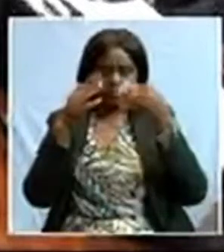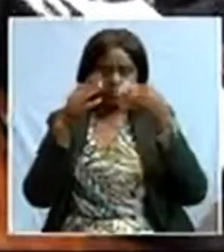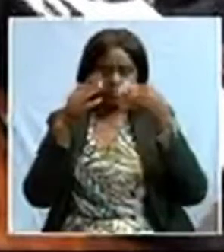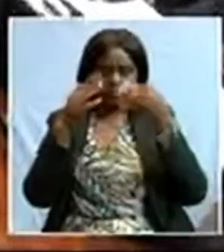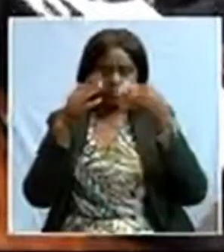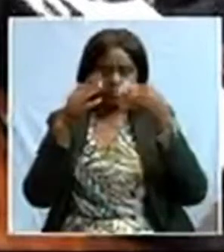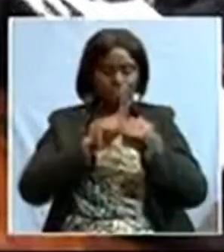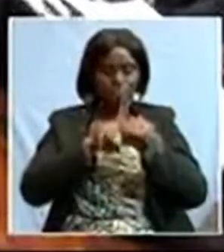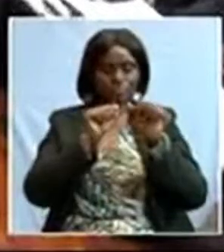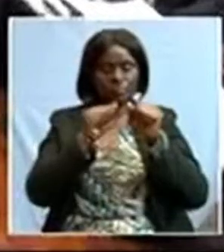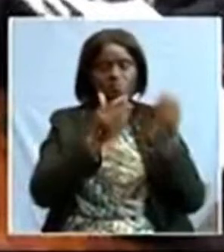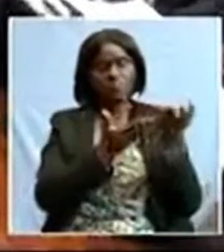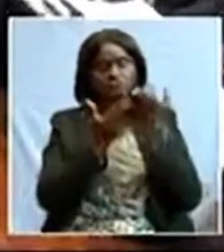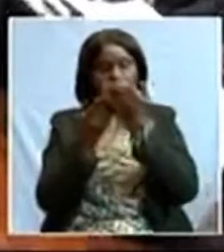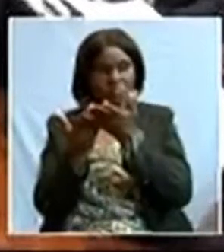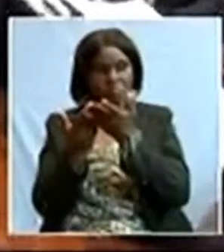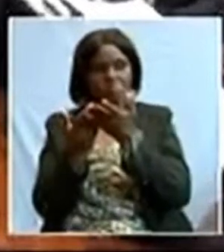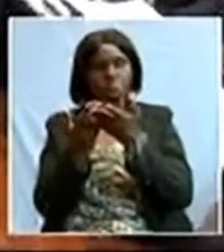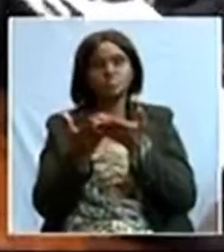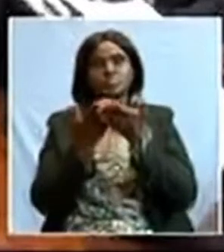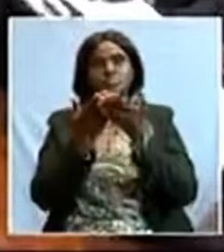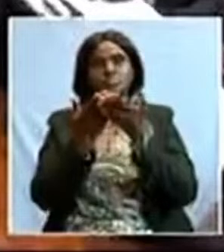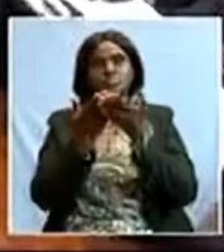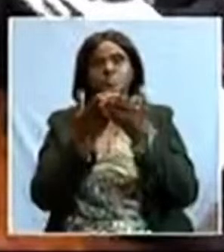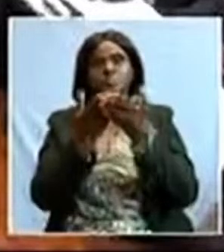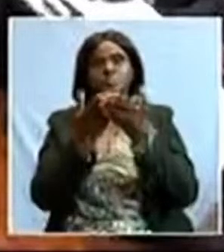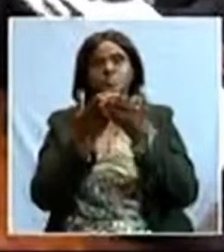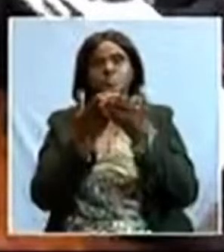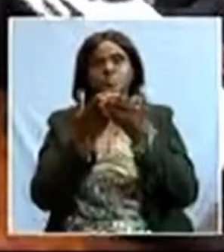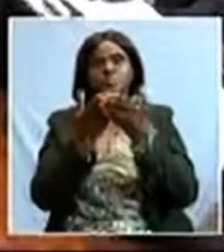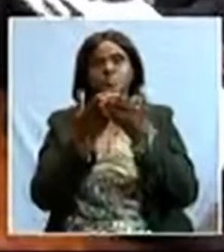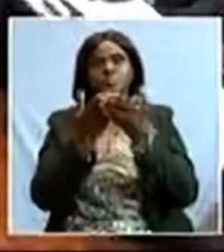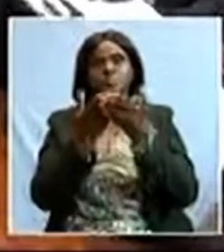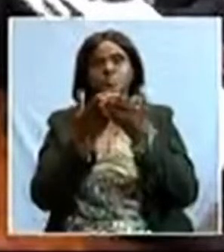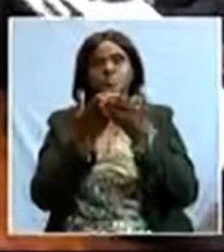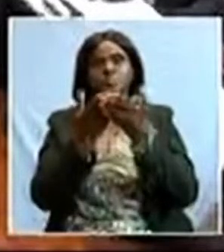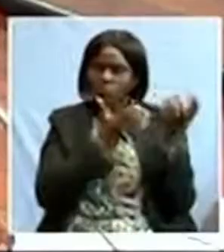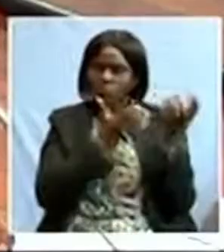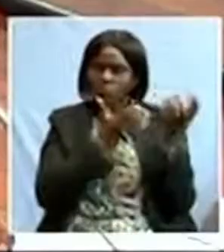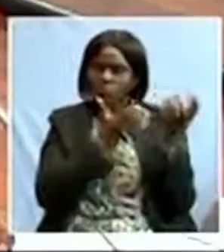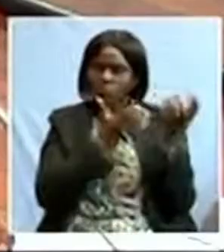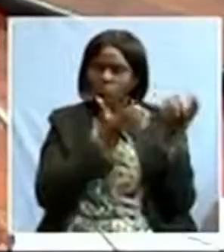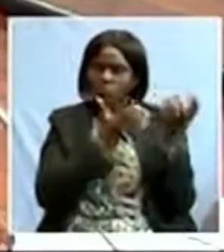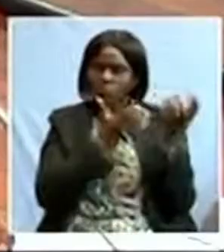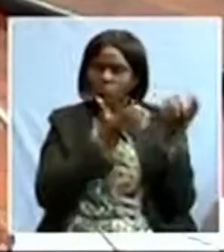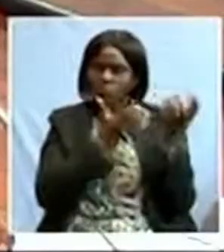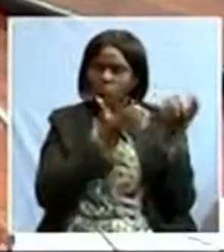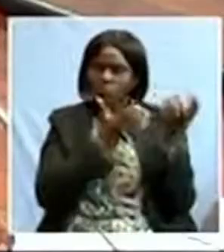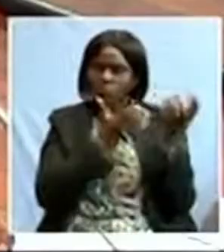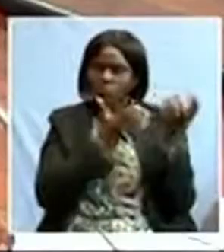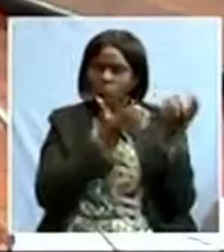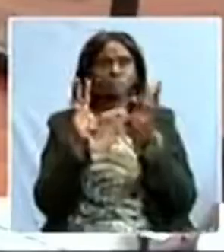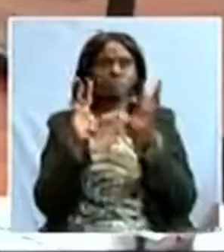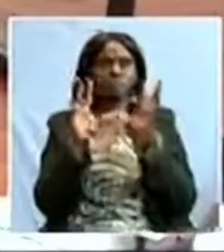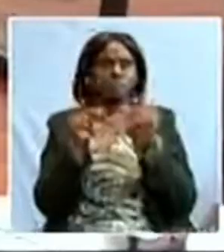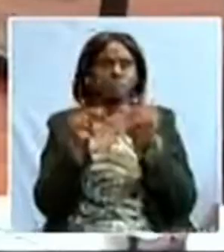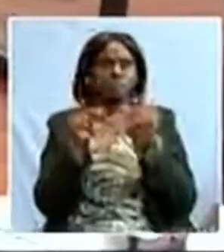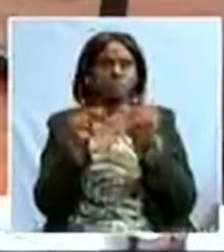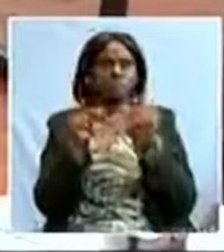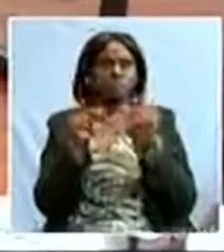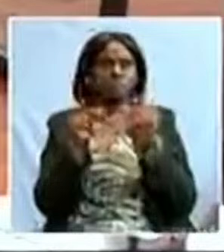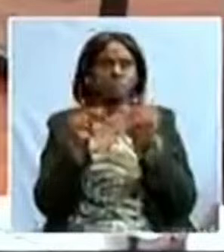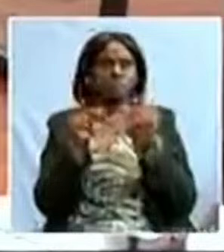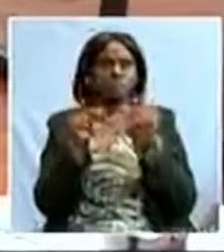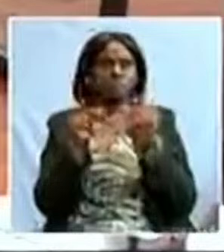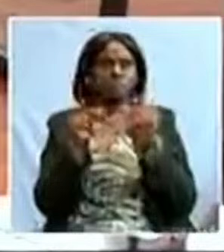that could be provided, we can submit to the Secretariat. We did not carry the evidence to that effect. Do you have a ward